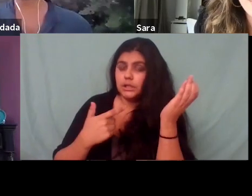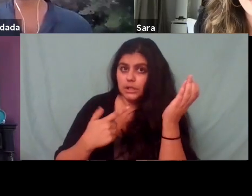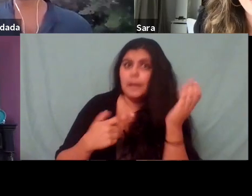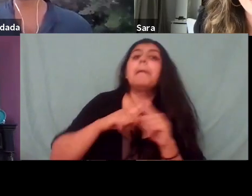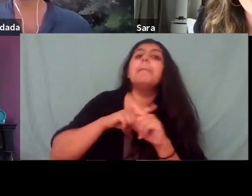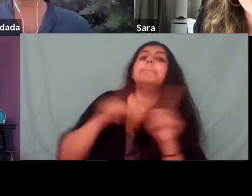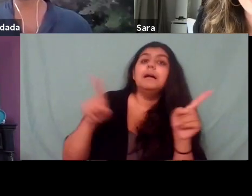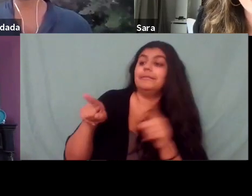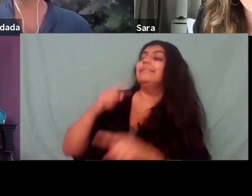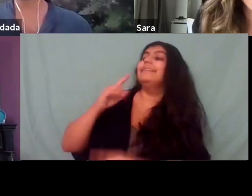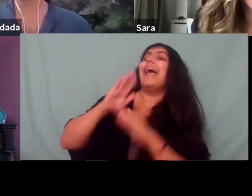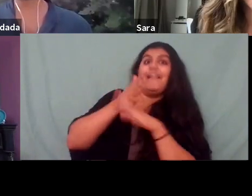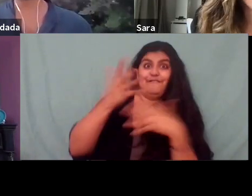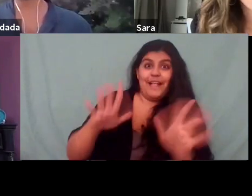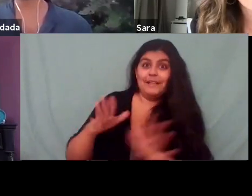statesmen.